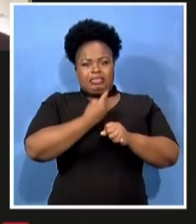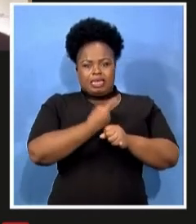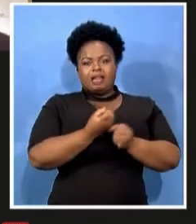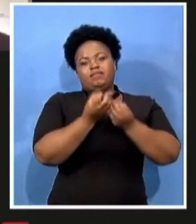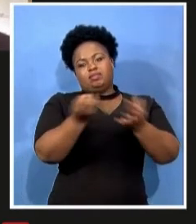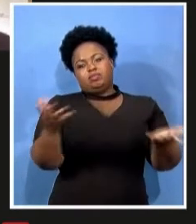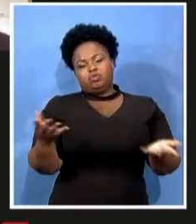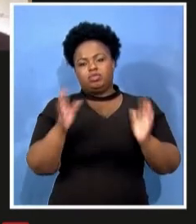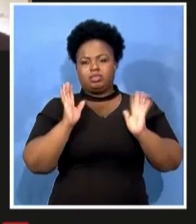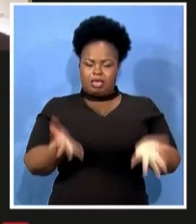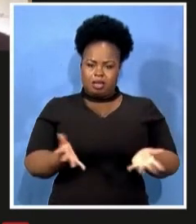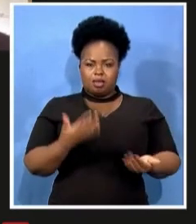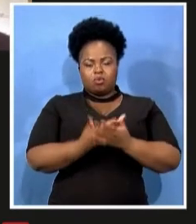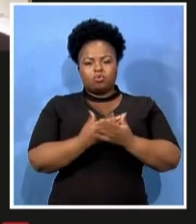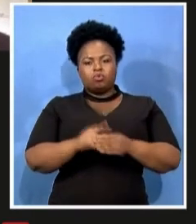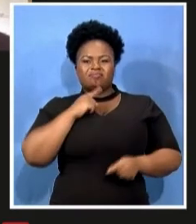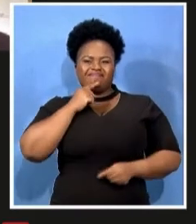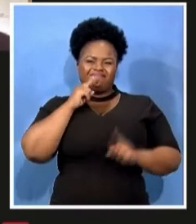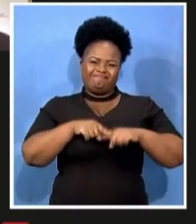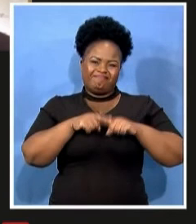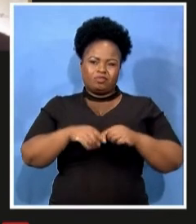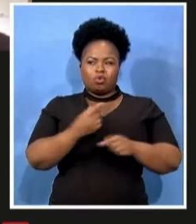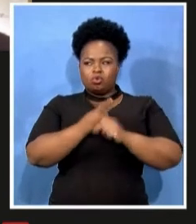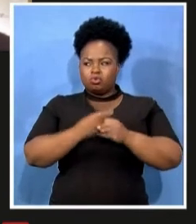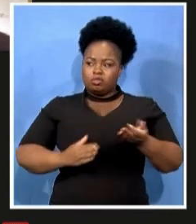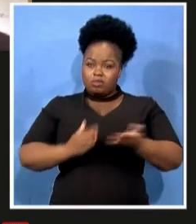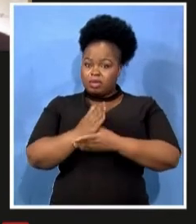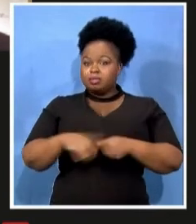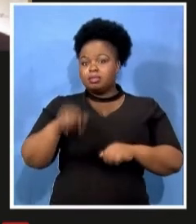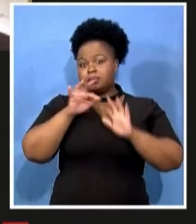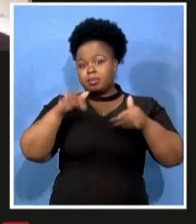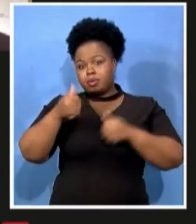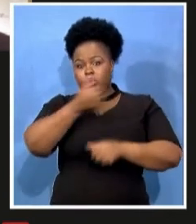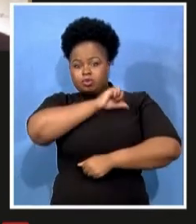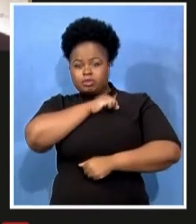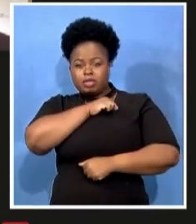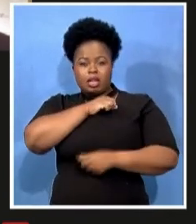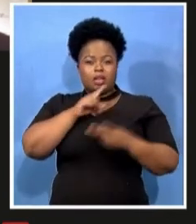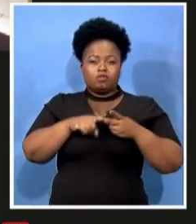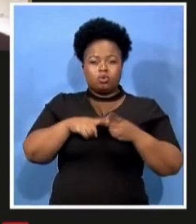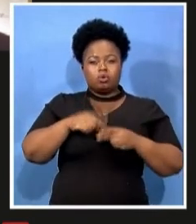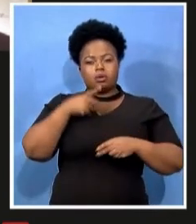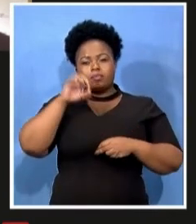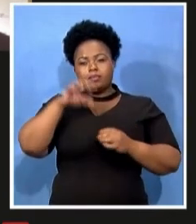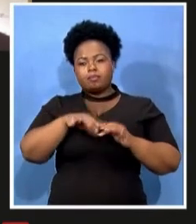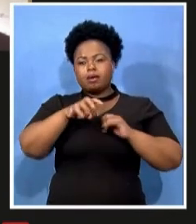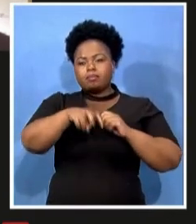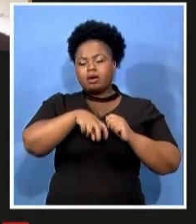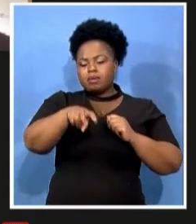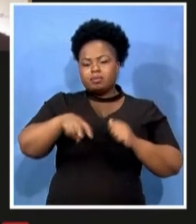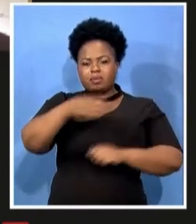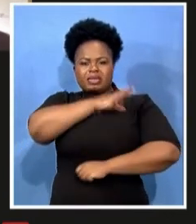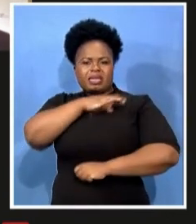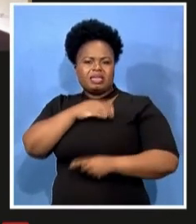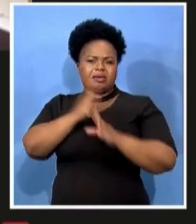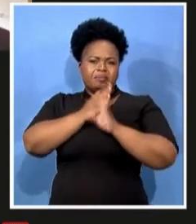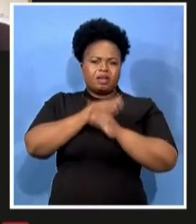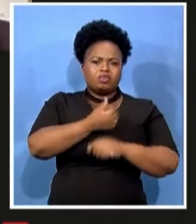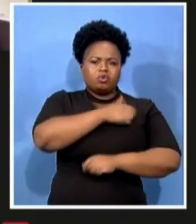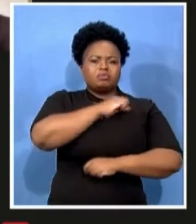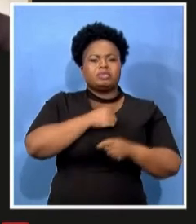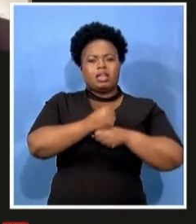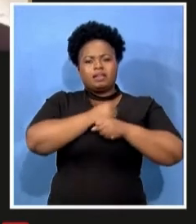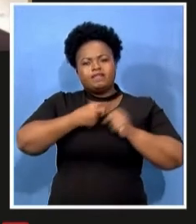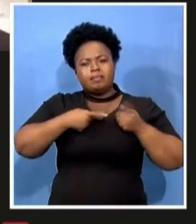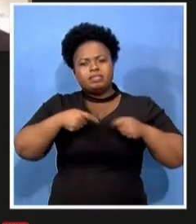right public hospitals, vaccination centers, mobile clinics, private hospitals, pharmacists, and so on. So that is